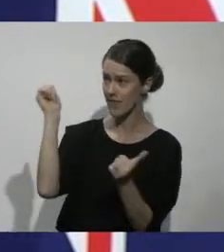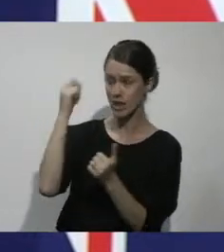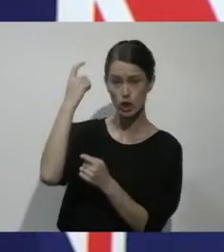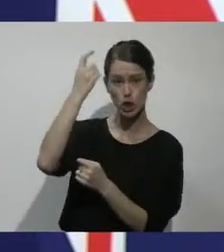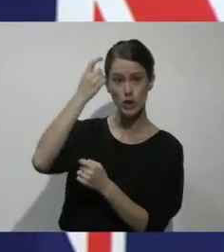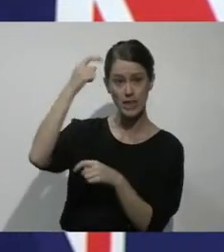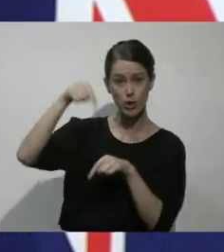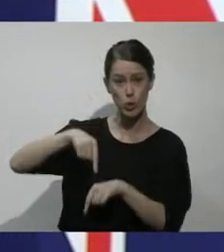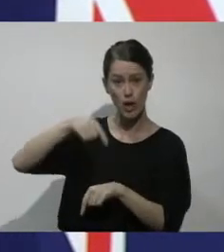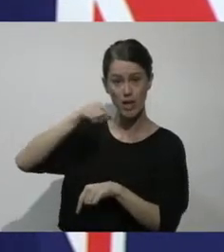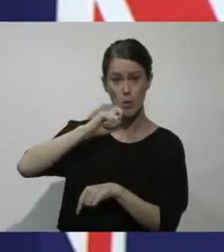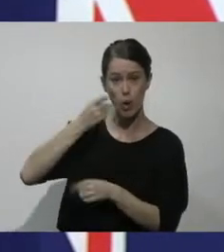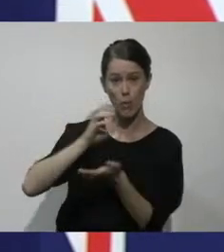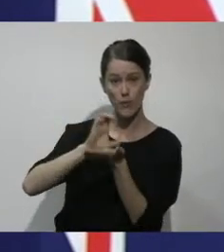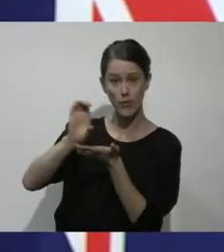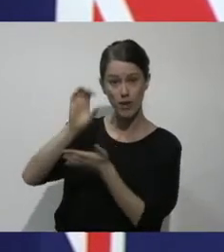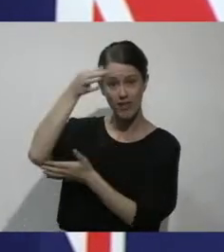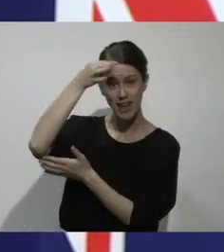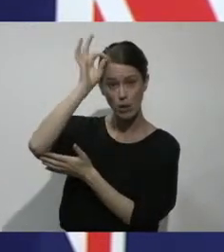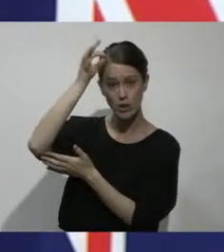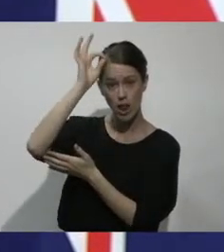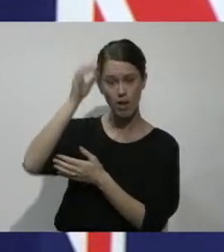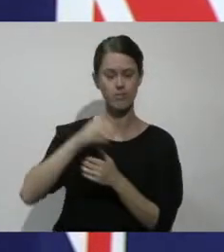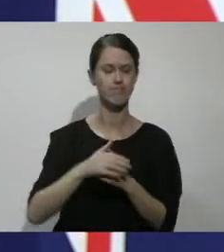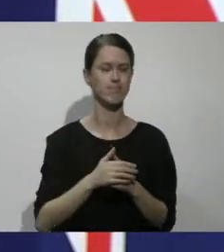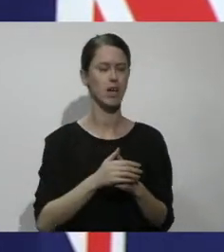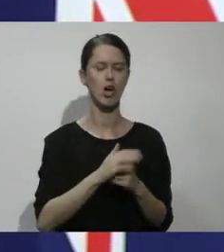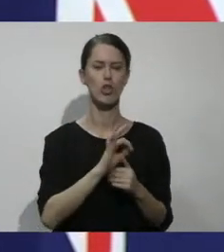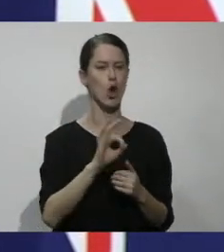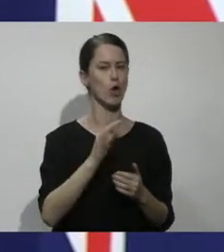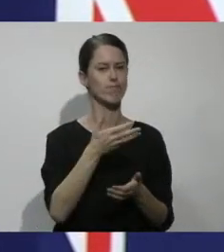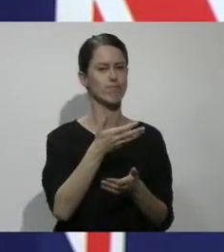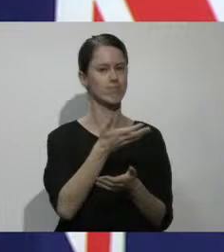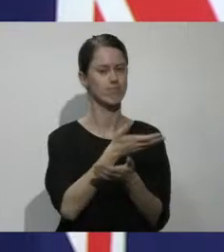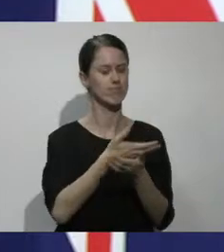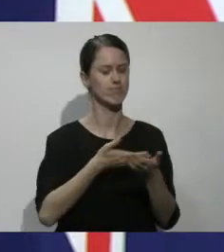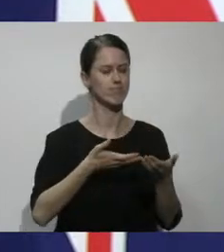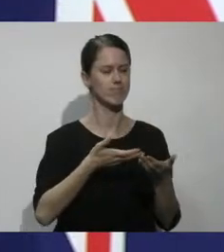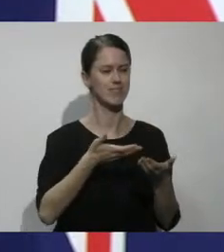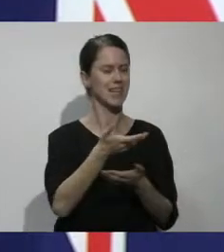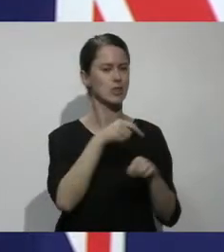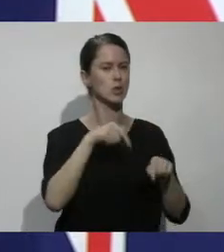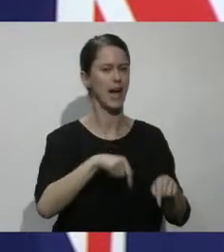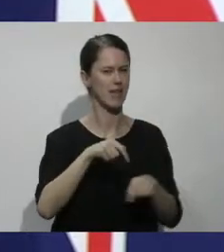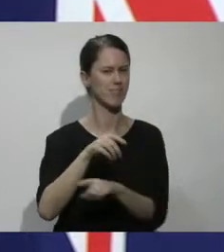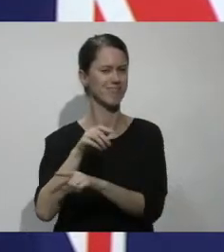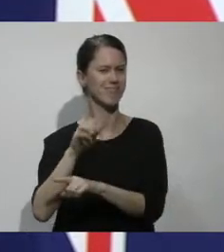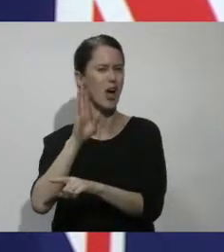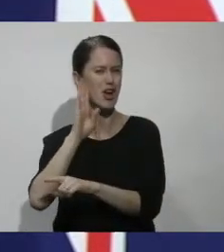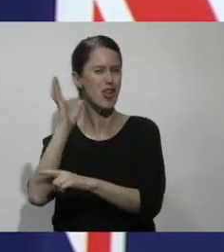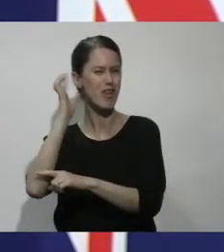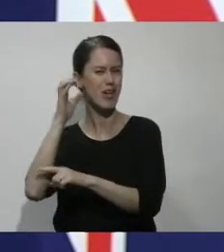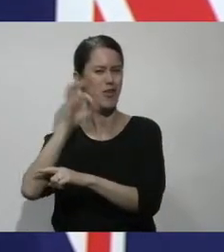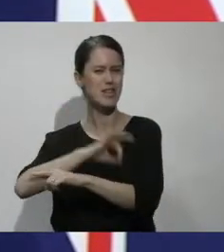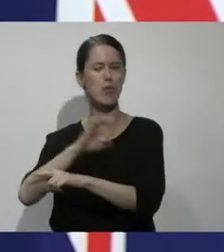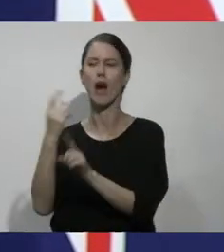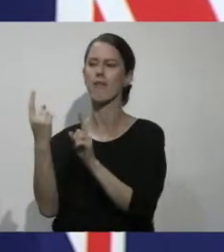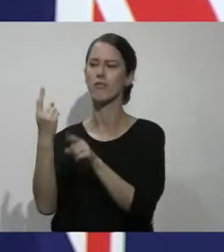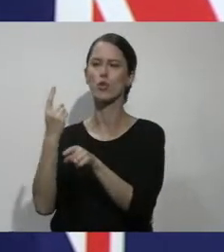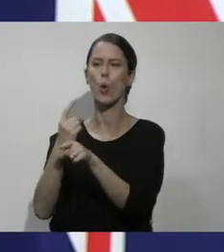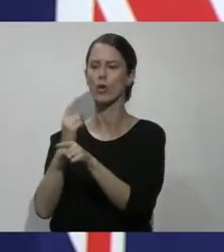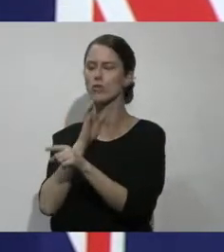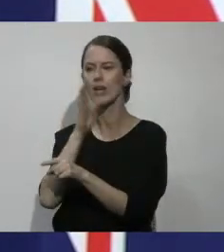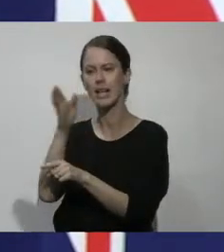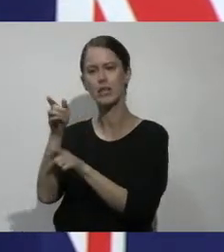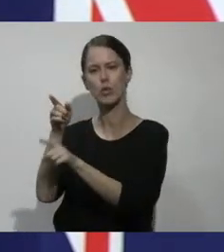council expect anything? No, we didn't consider that today. He's I heard him on the radio this morning, and he's talked to me about what Auckland